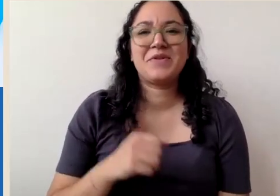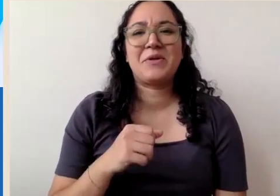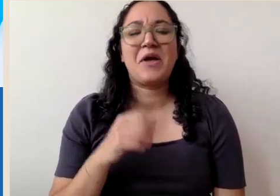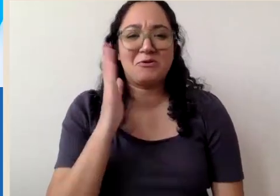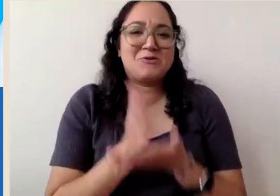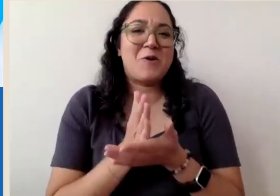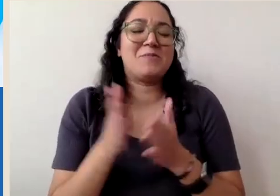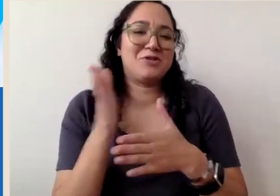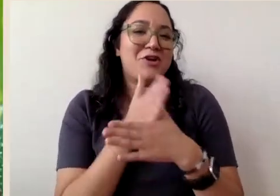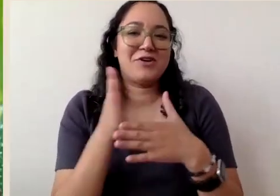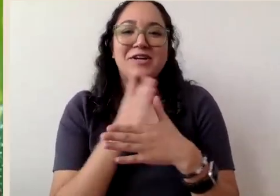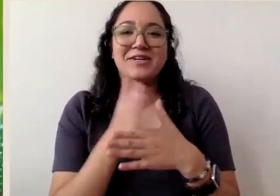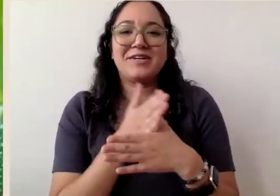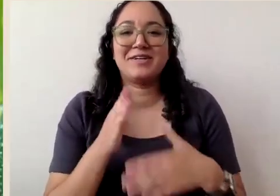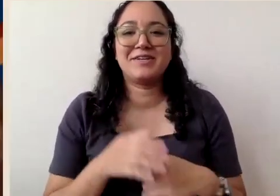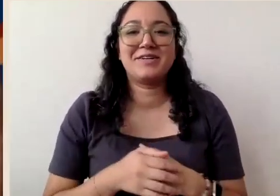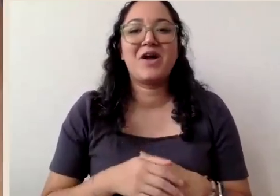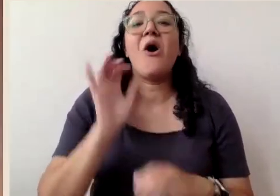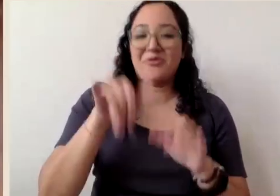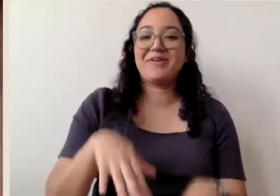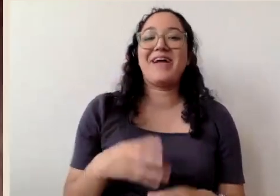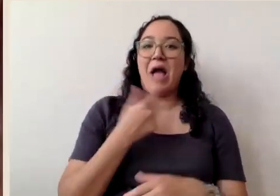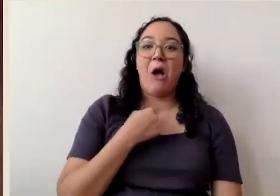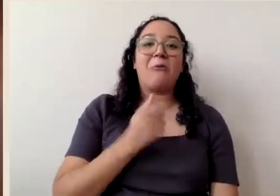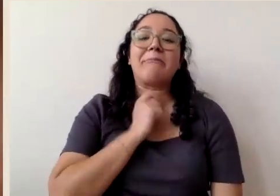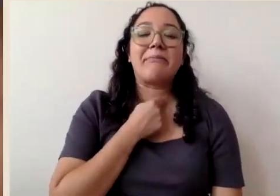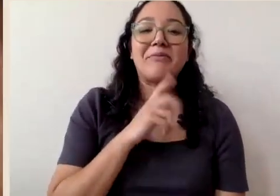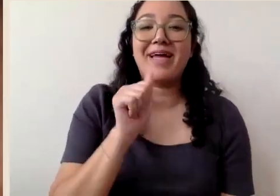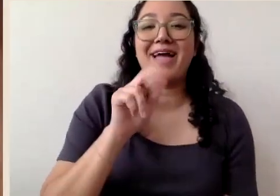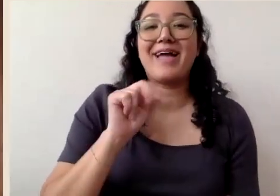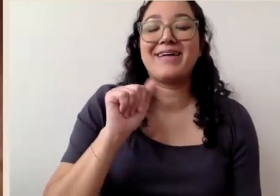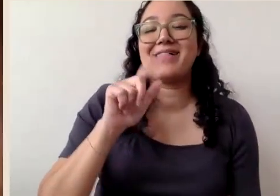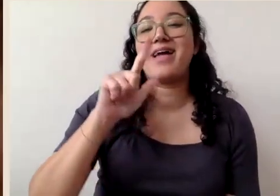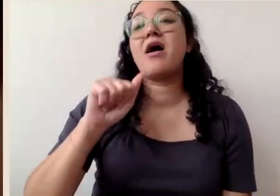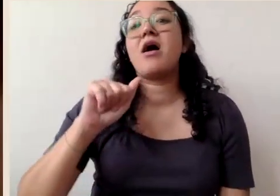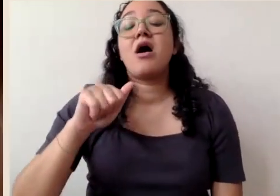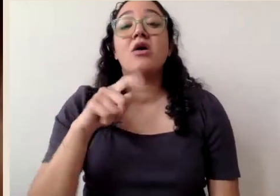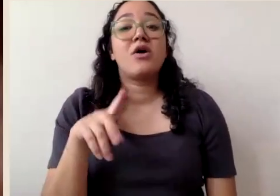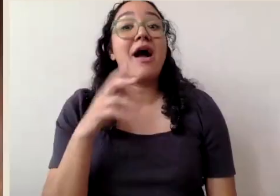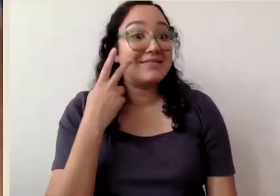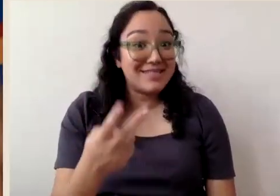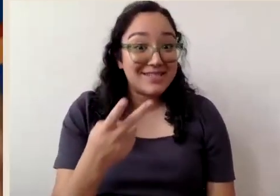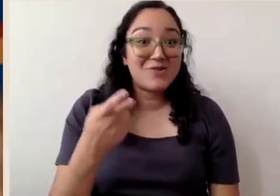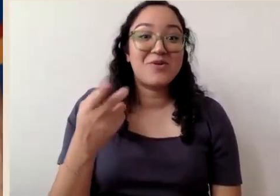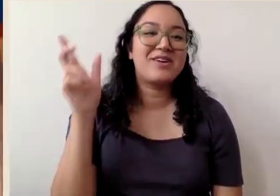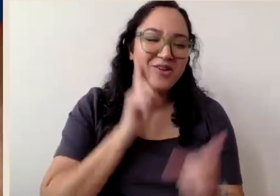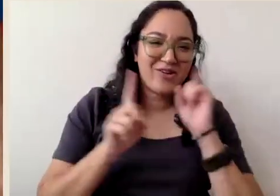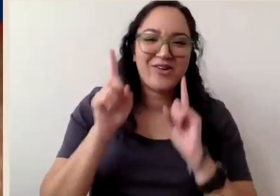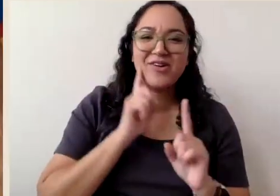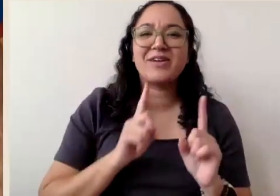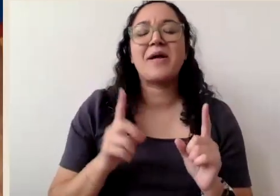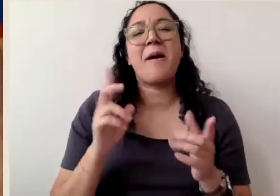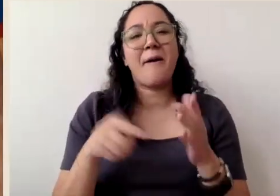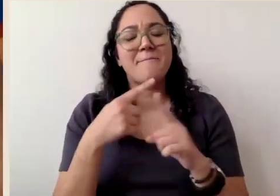I'll stop sharing for a moment. There you go. I was muted. I have seen you and heard you presenting about the